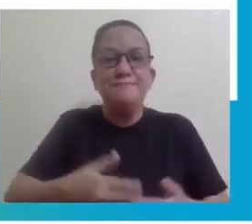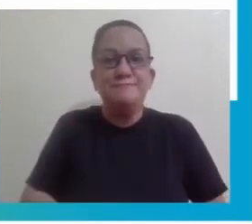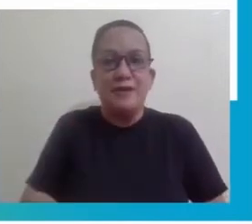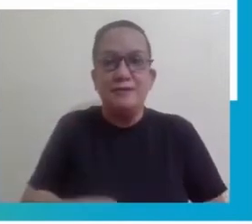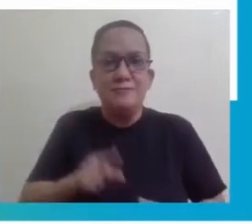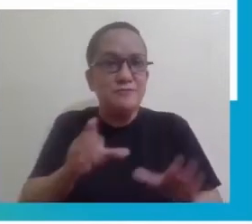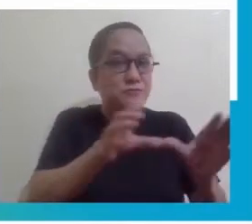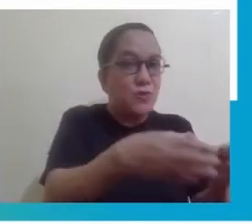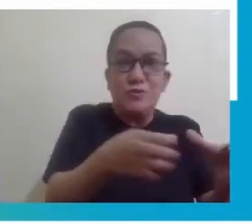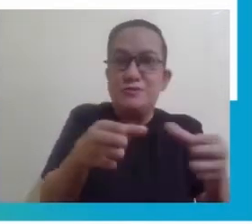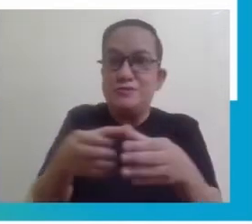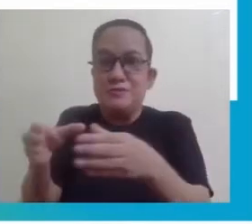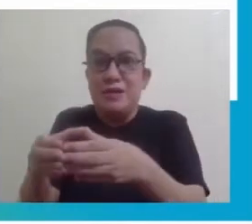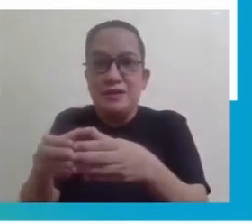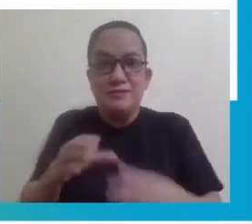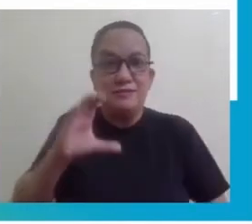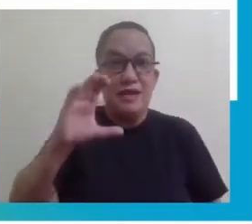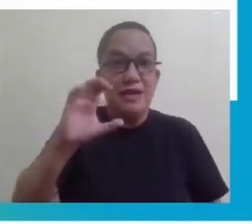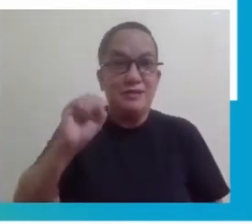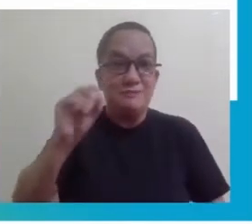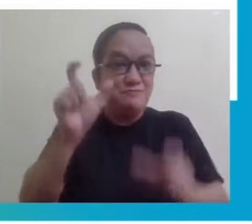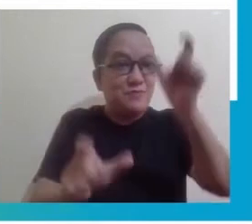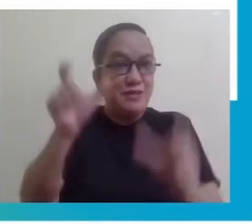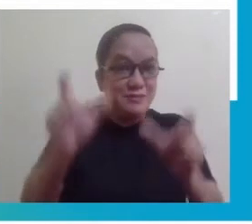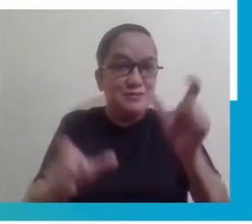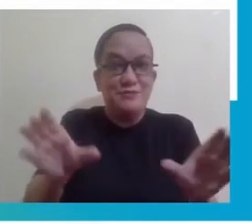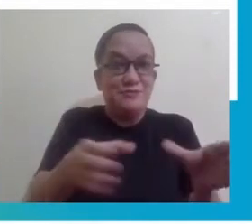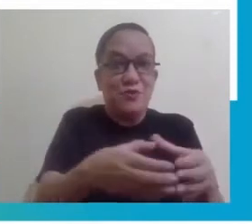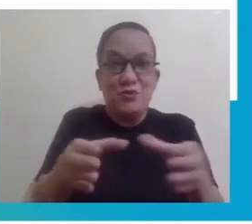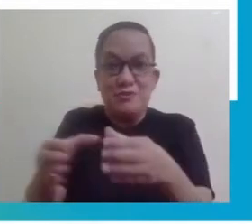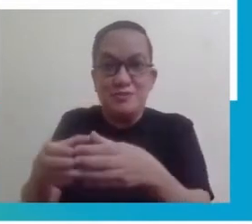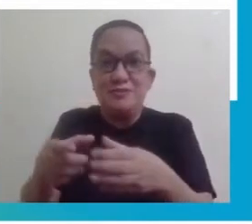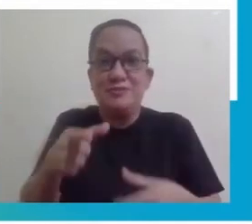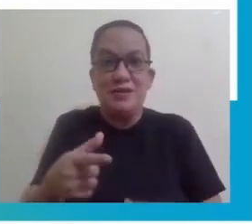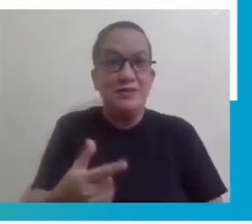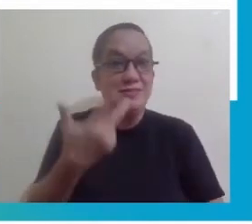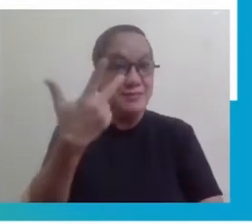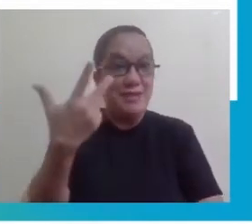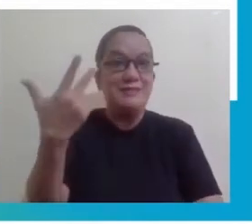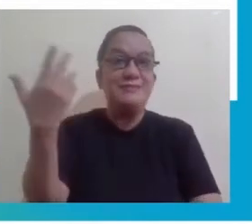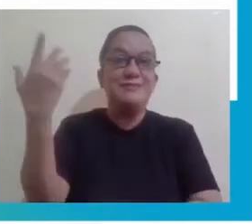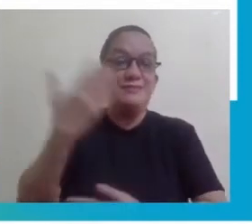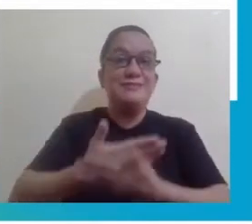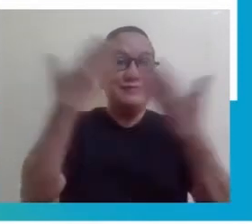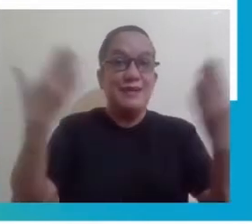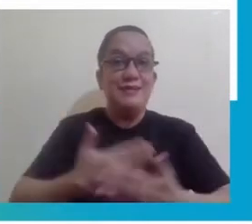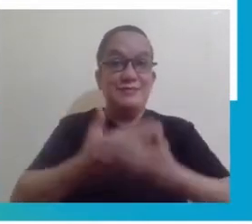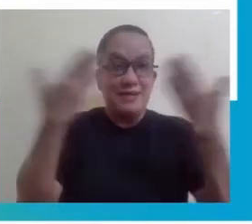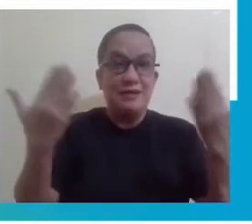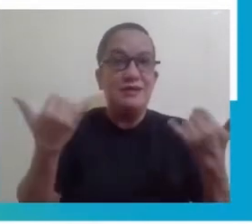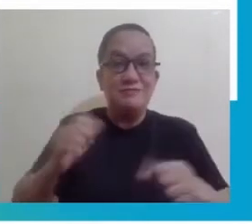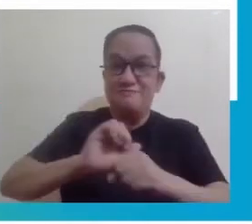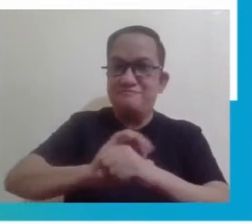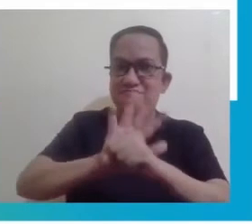next 3 days. We recognize the COVID-19 pandemic has forced many changes